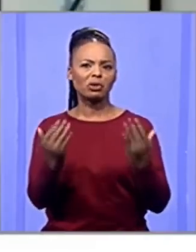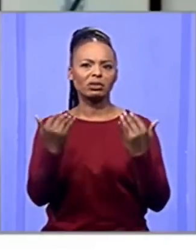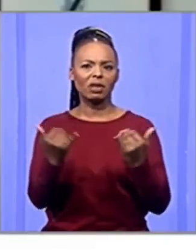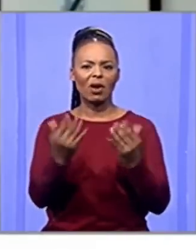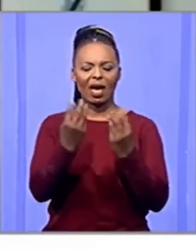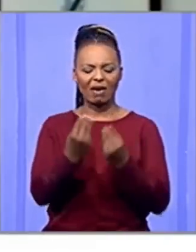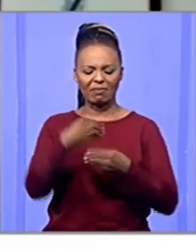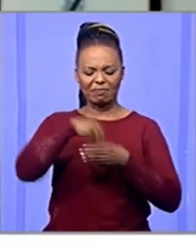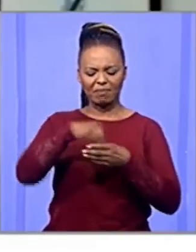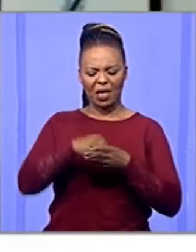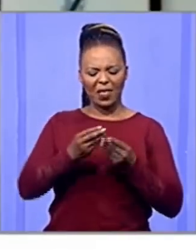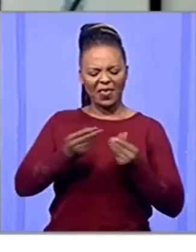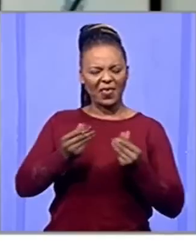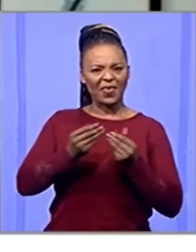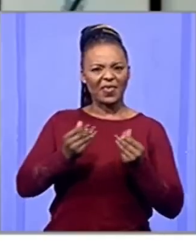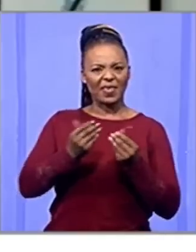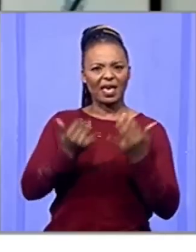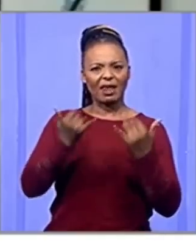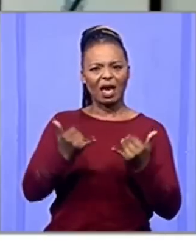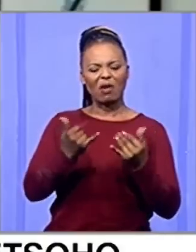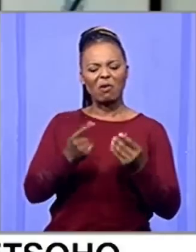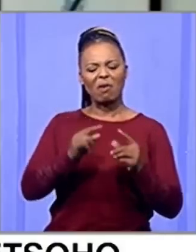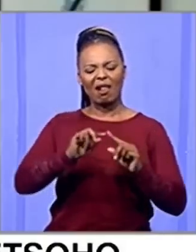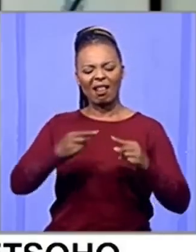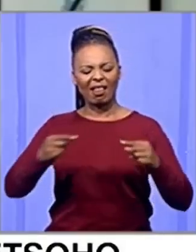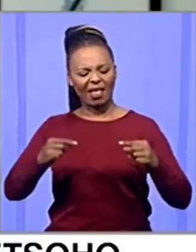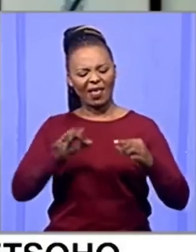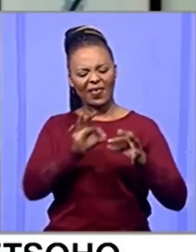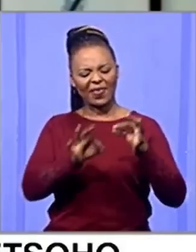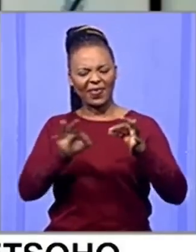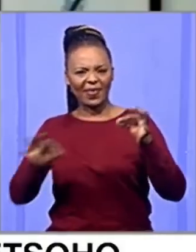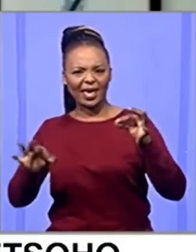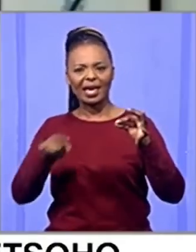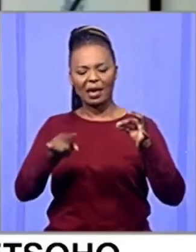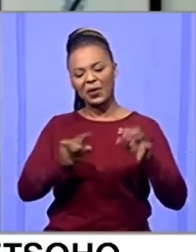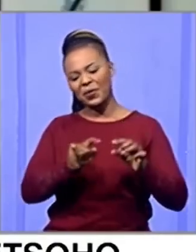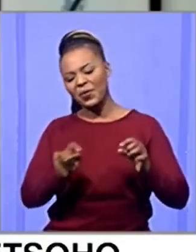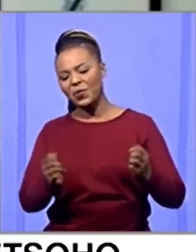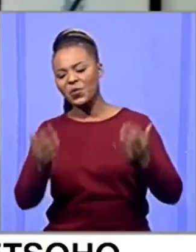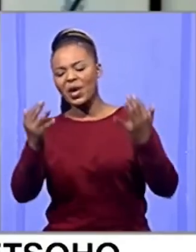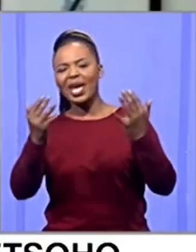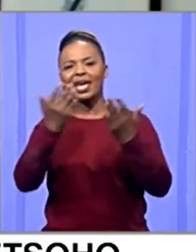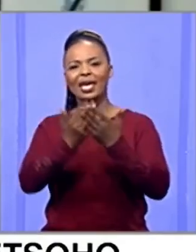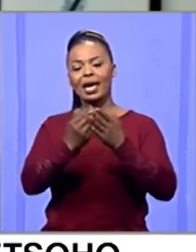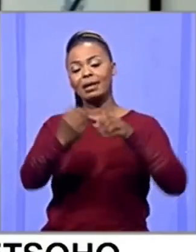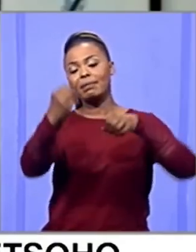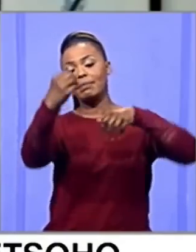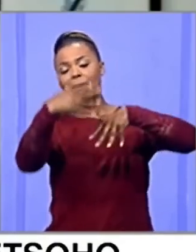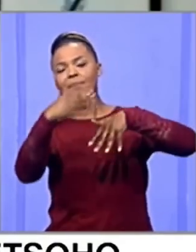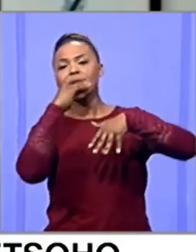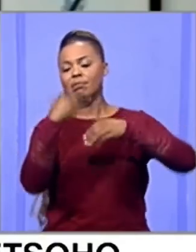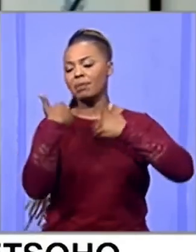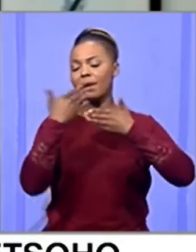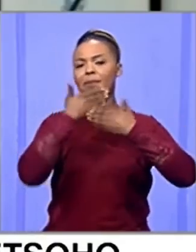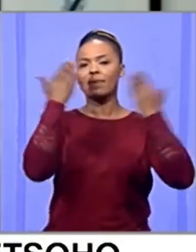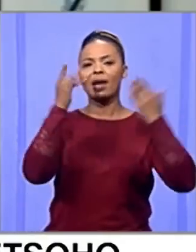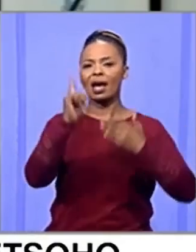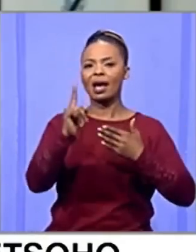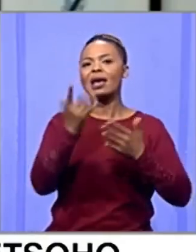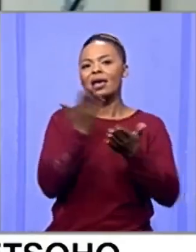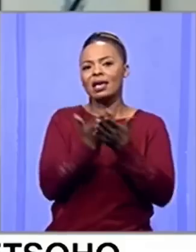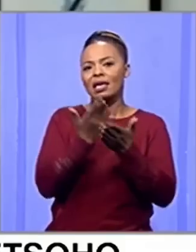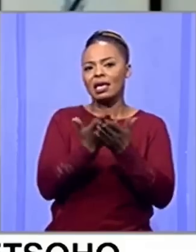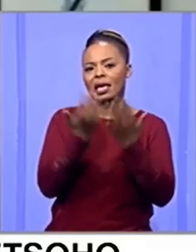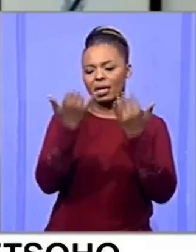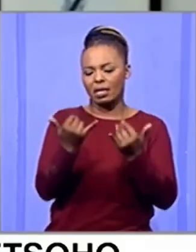The encapsulation and other materials around them can burn. So it's not that the solar panels are totally non-combustible. They can actually catch fire and